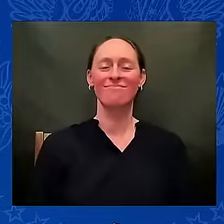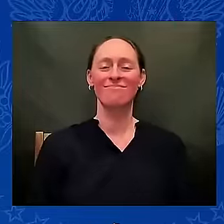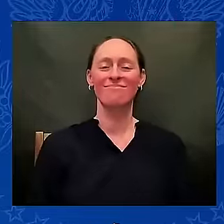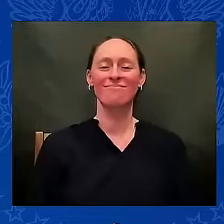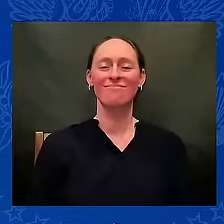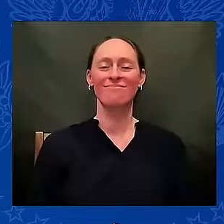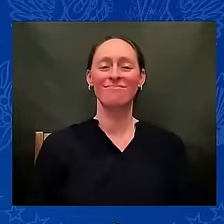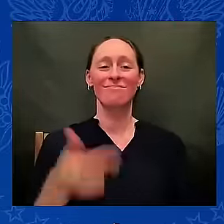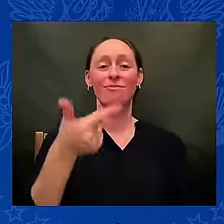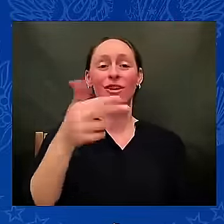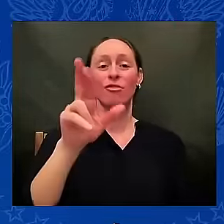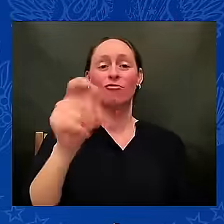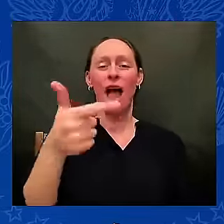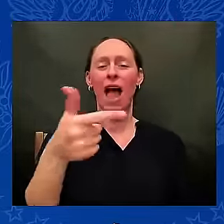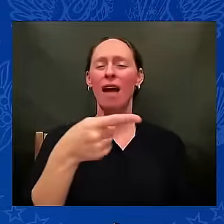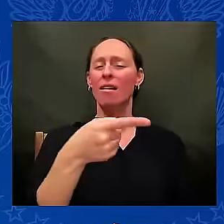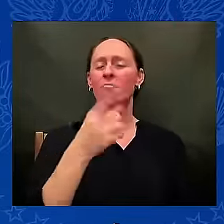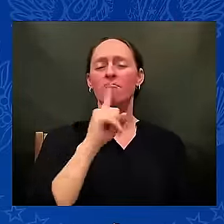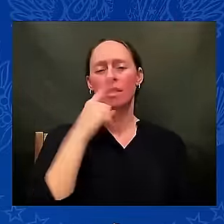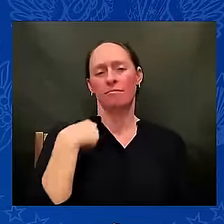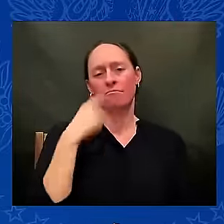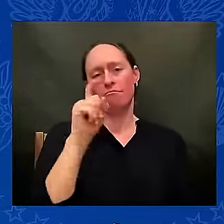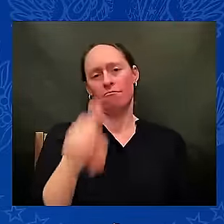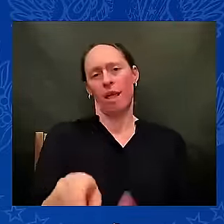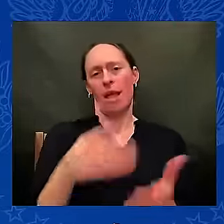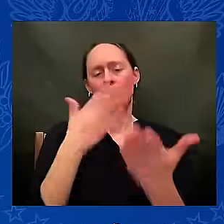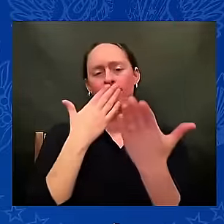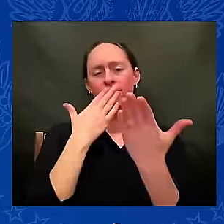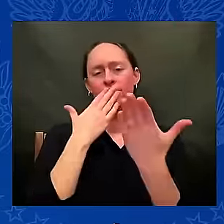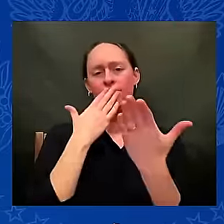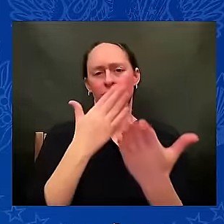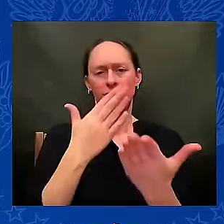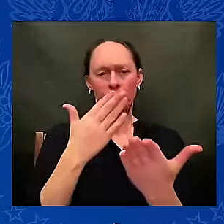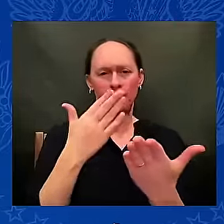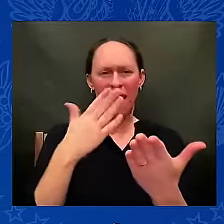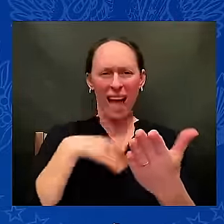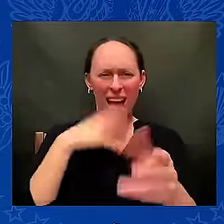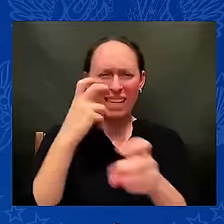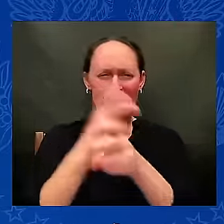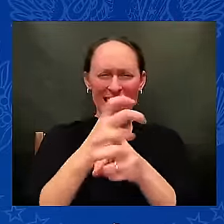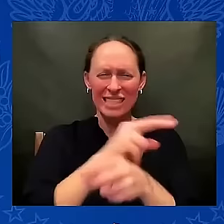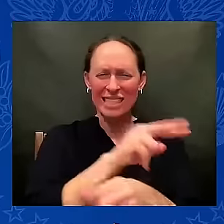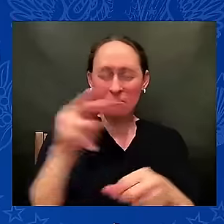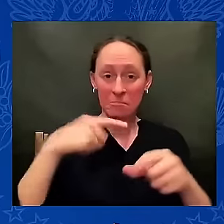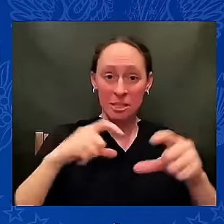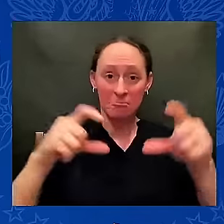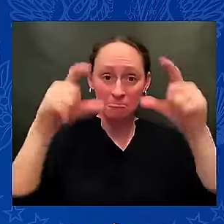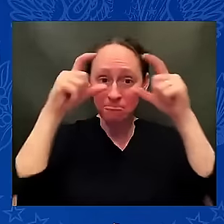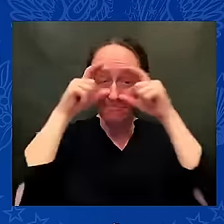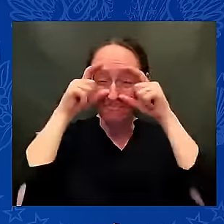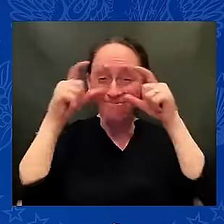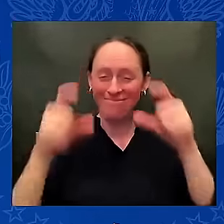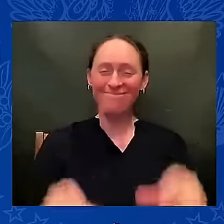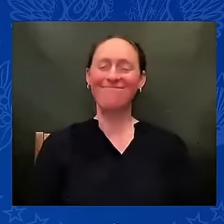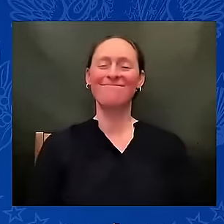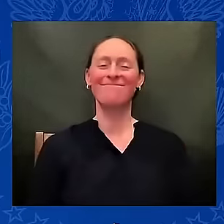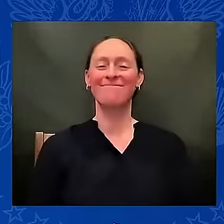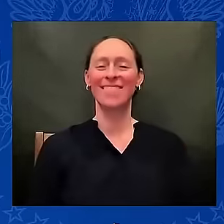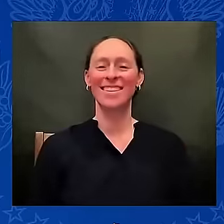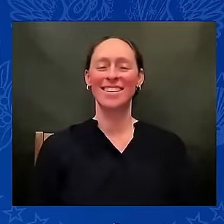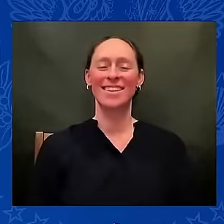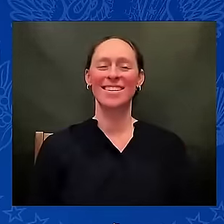this. And all the elected leaders and the tribal community leaders for being here today. You